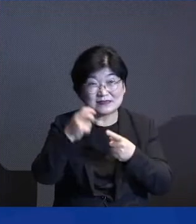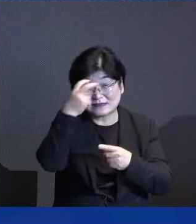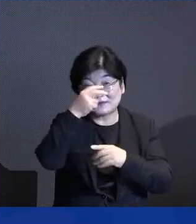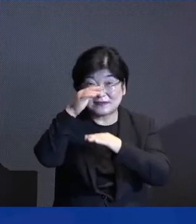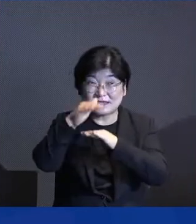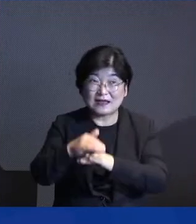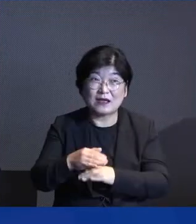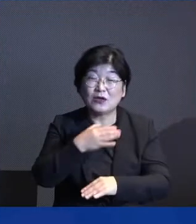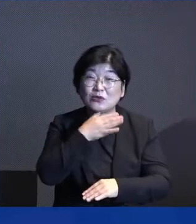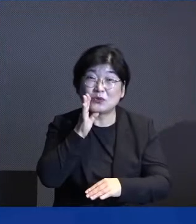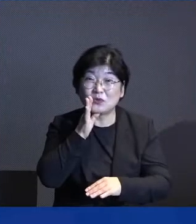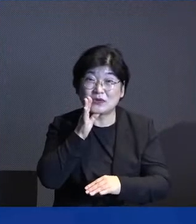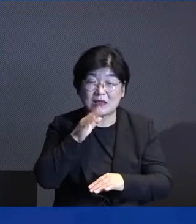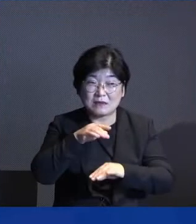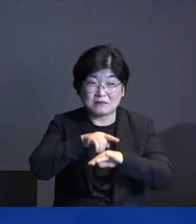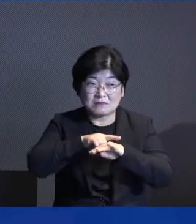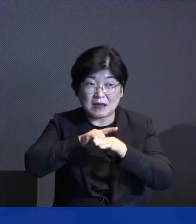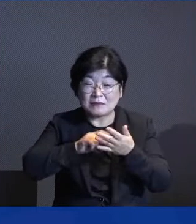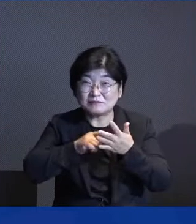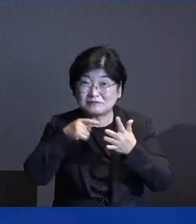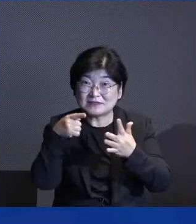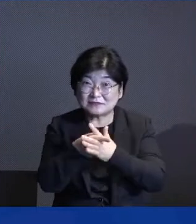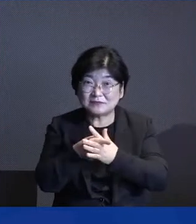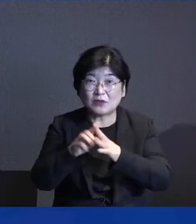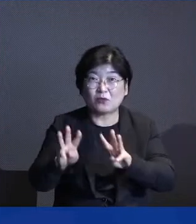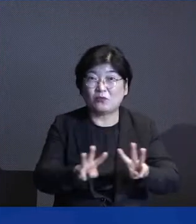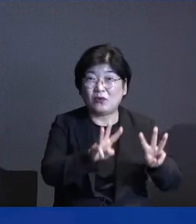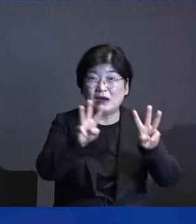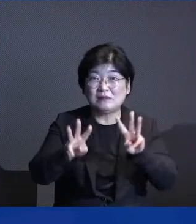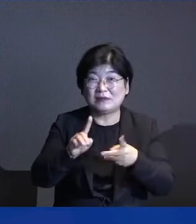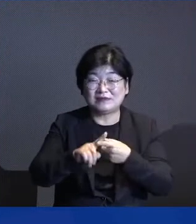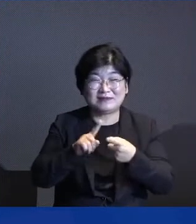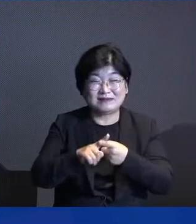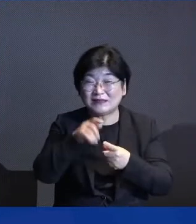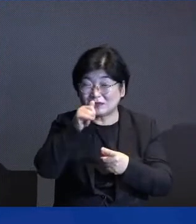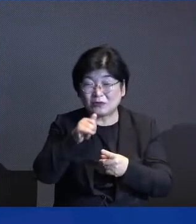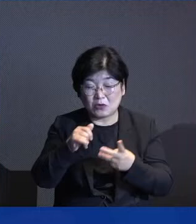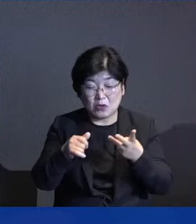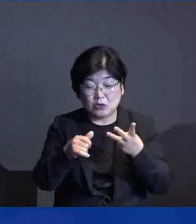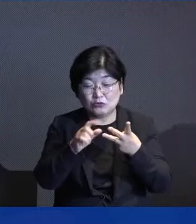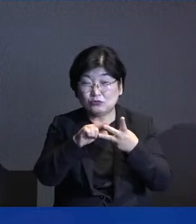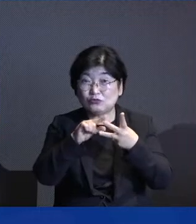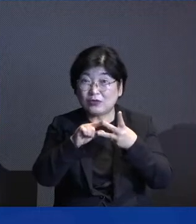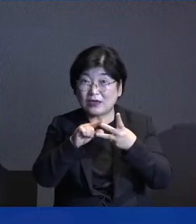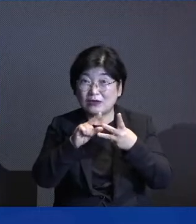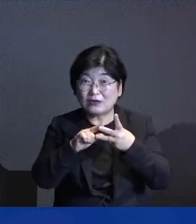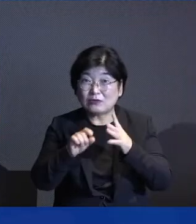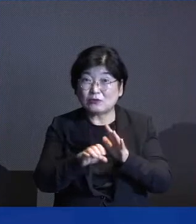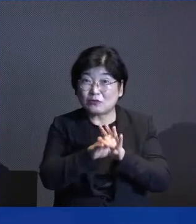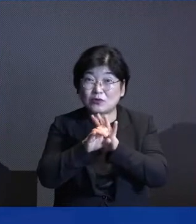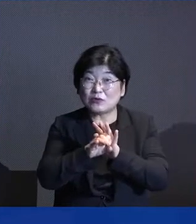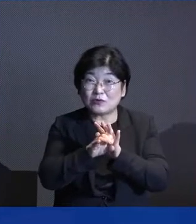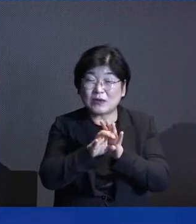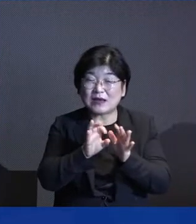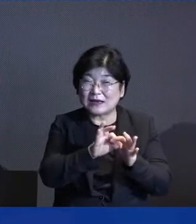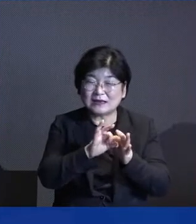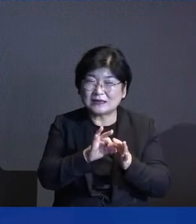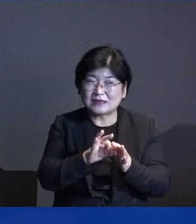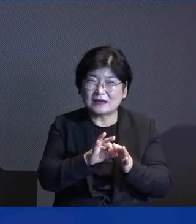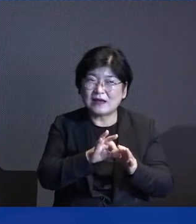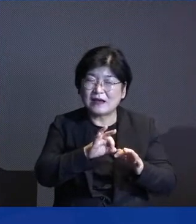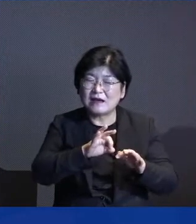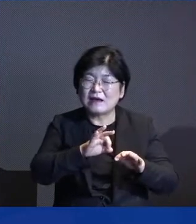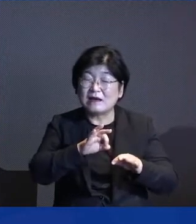will add 2 more studies specifically considering COVID-19 pandemic situation. And I will be finishing with some